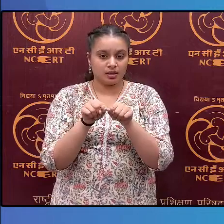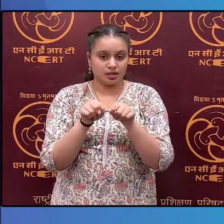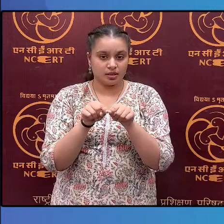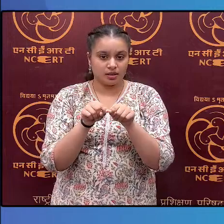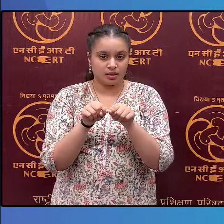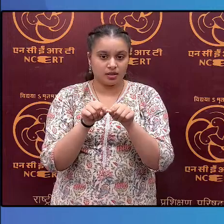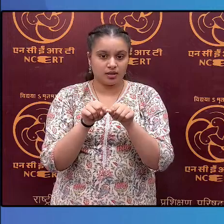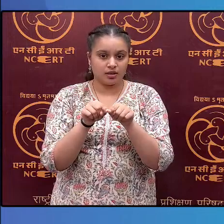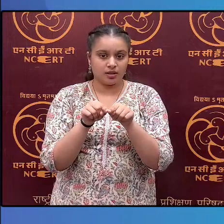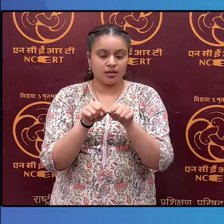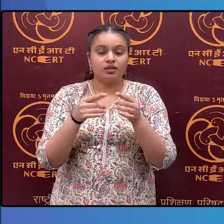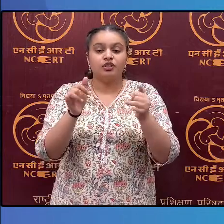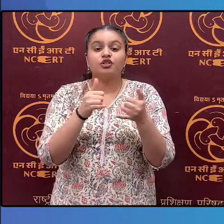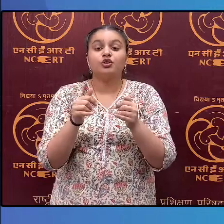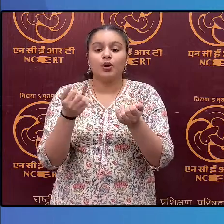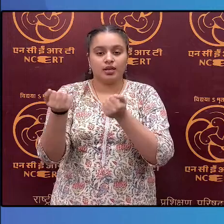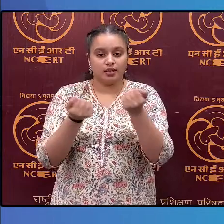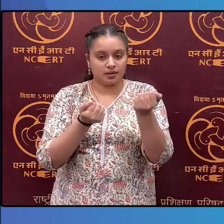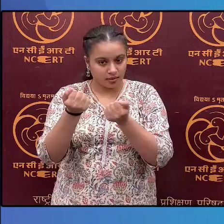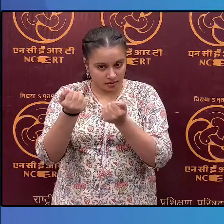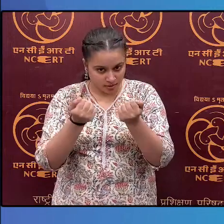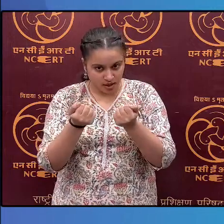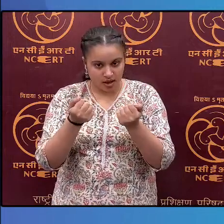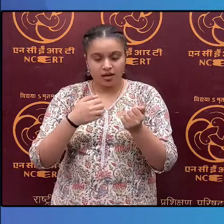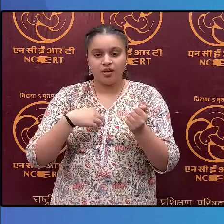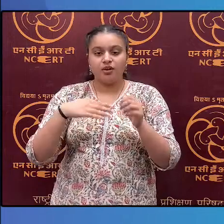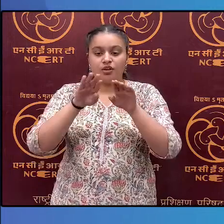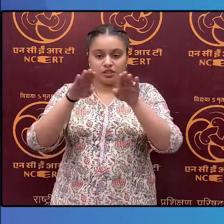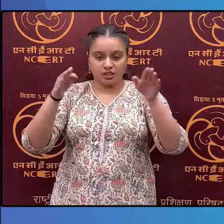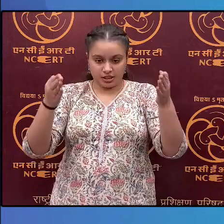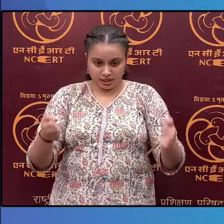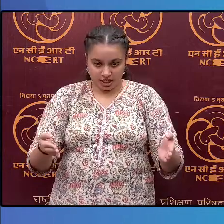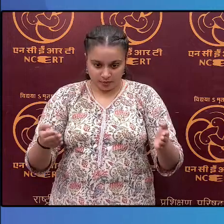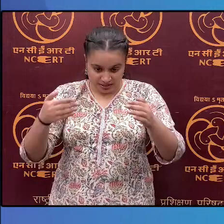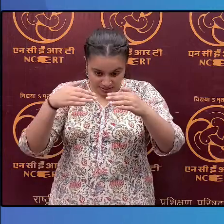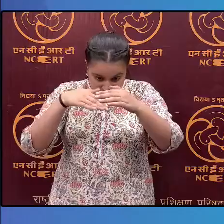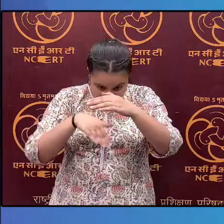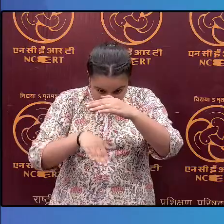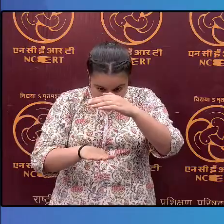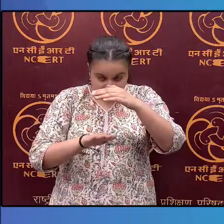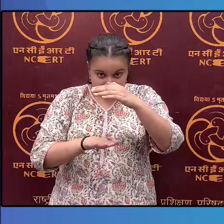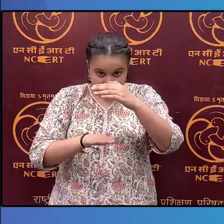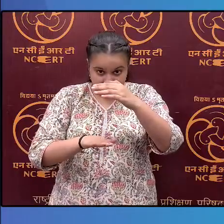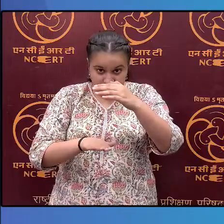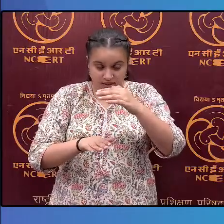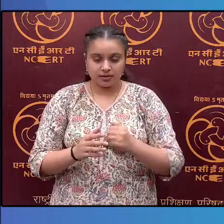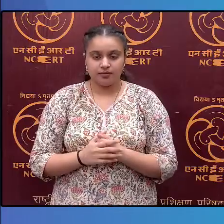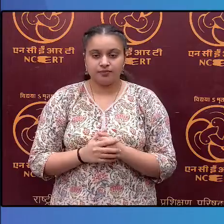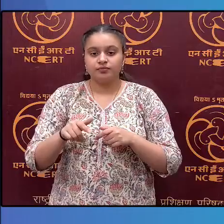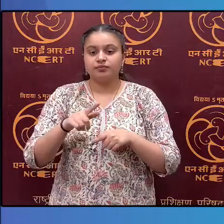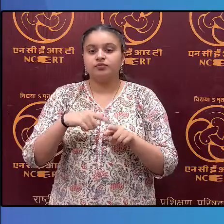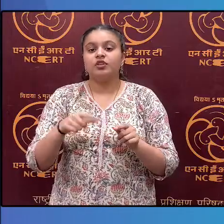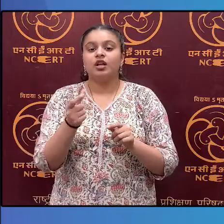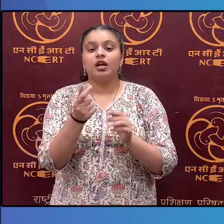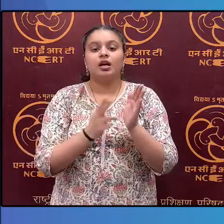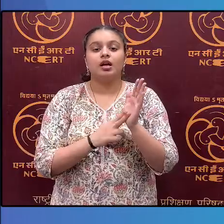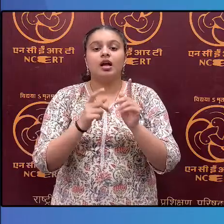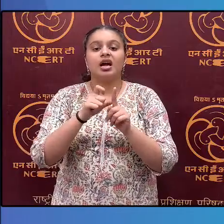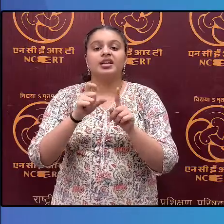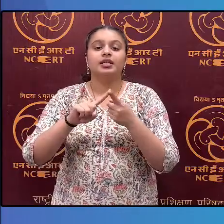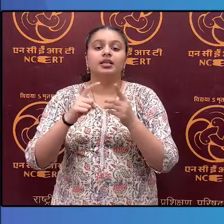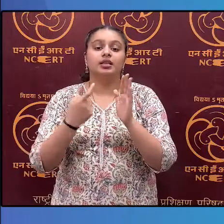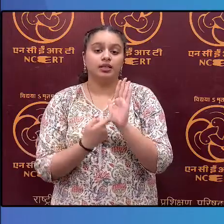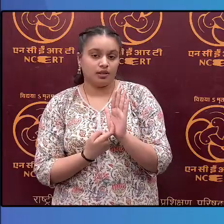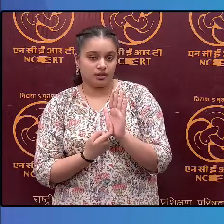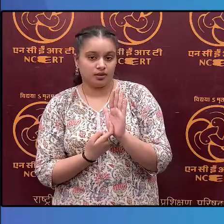a toy car under the table, and here we have under in the option also. So we will write